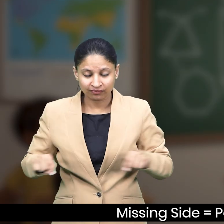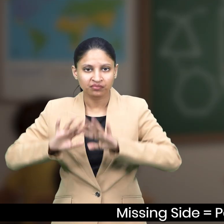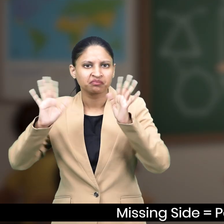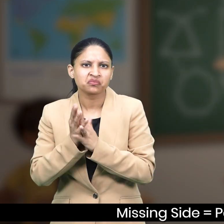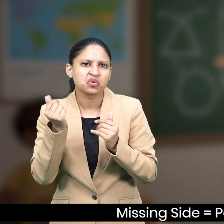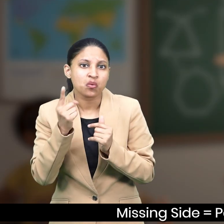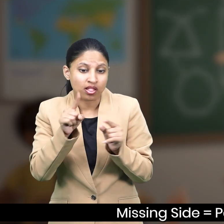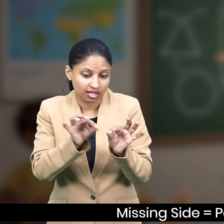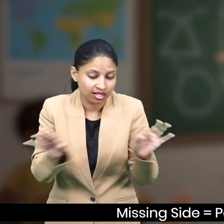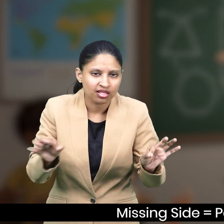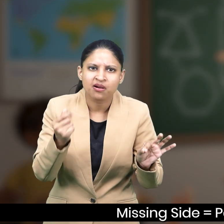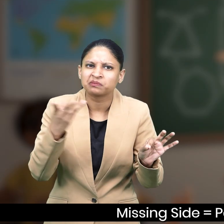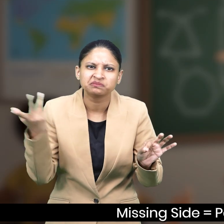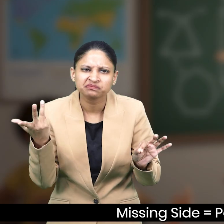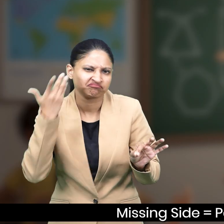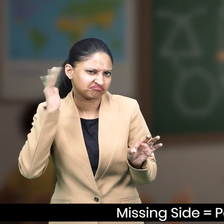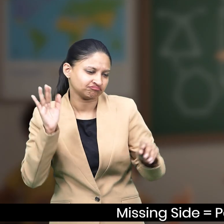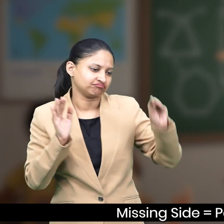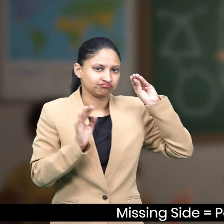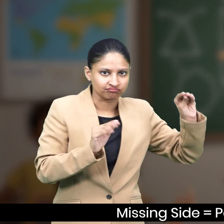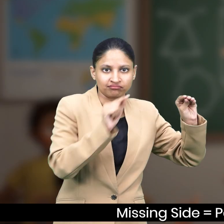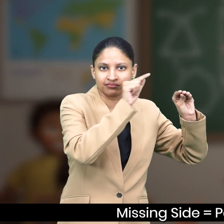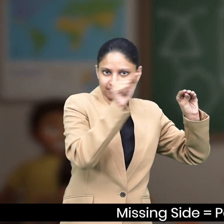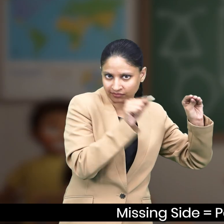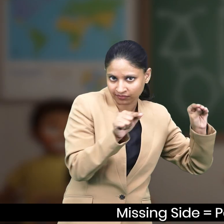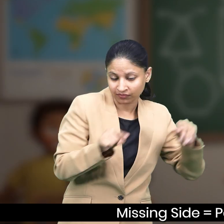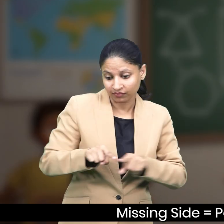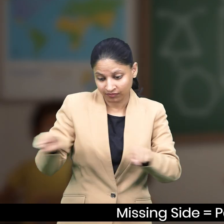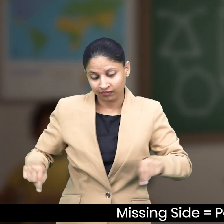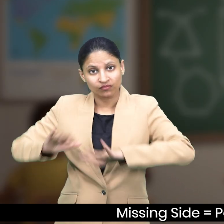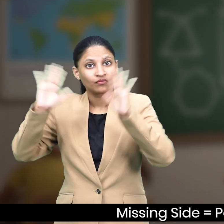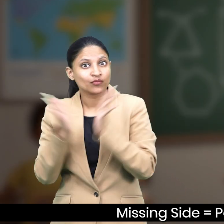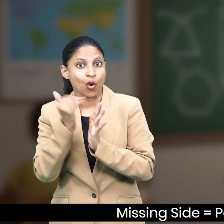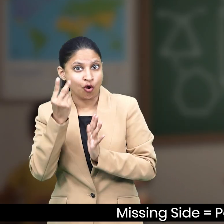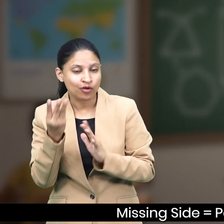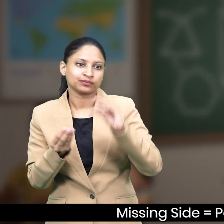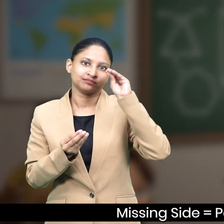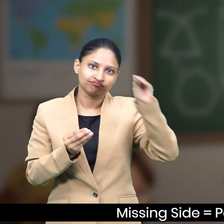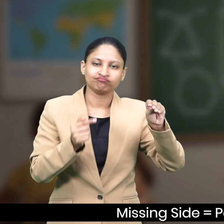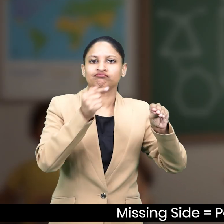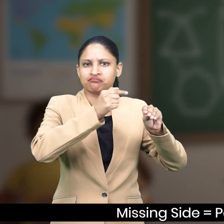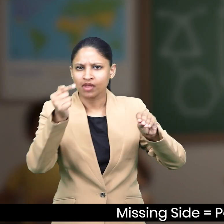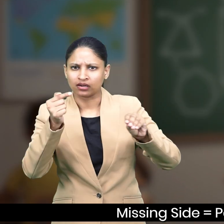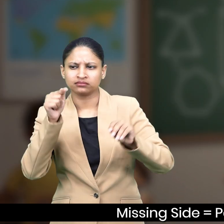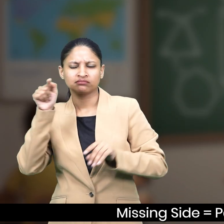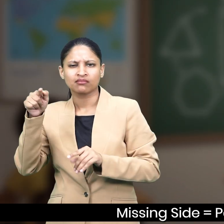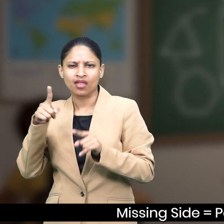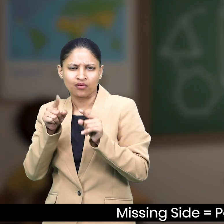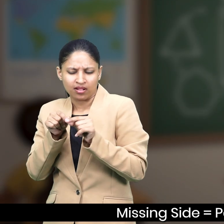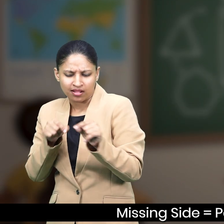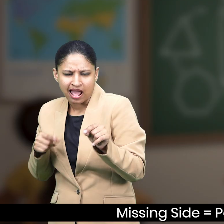Missing side is equal to perimeter minus sum of known sides.